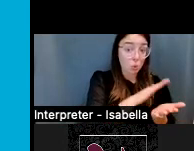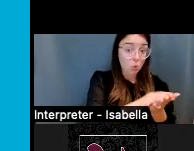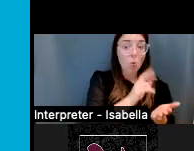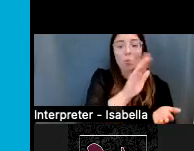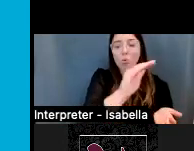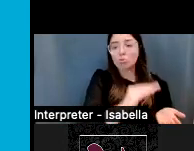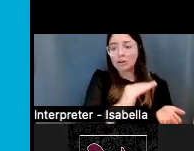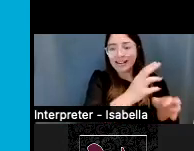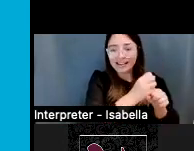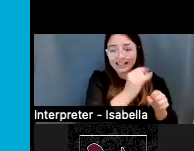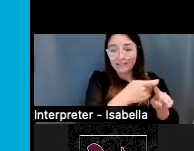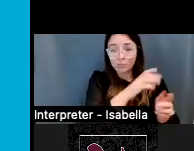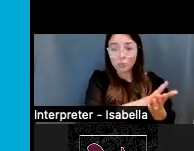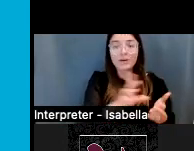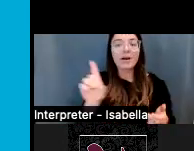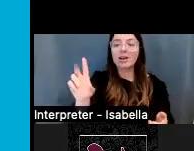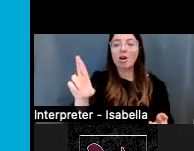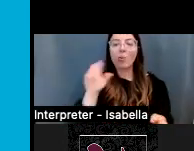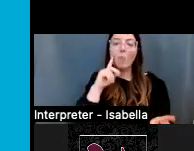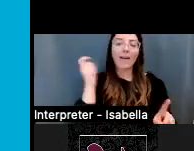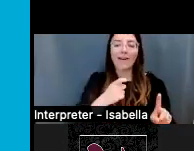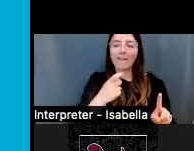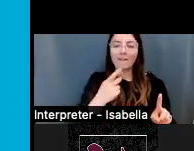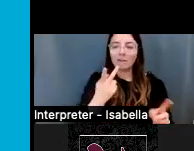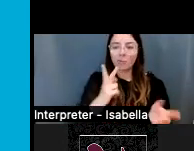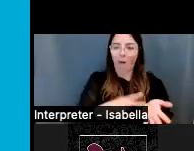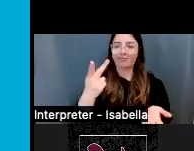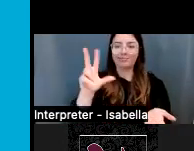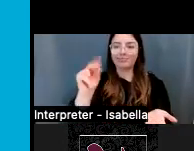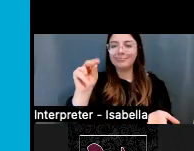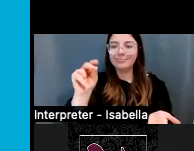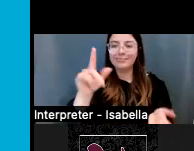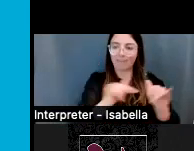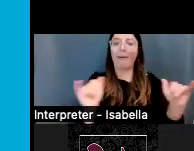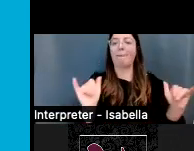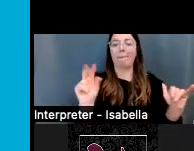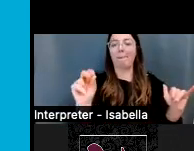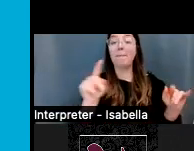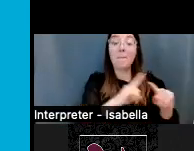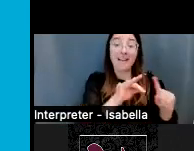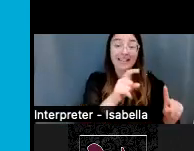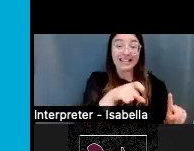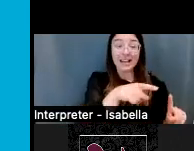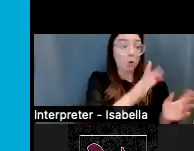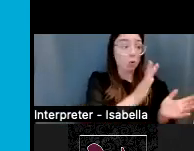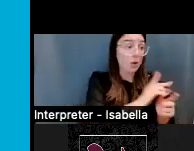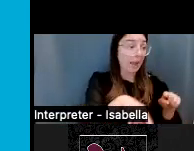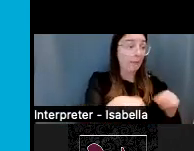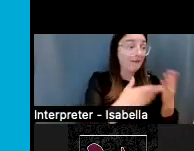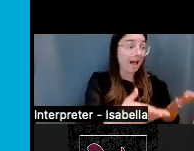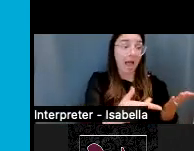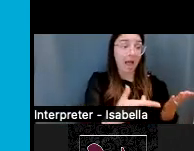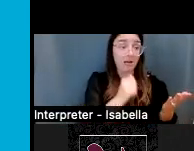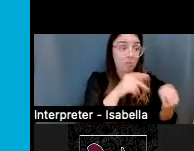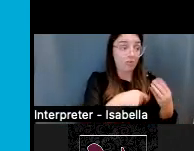school, DRS is not going to provide the same thing, right? But if there's something that your child needs that they're not able to get from school,